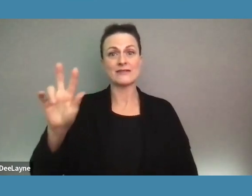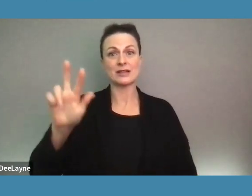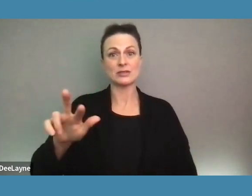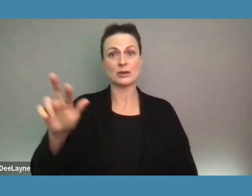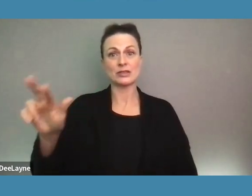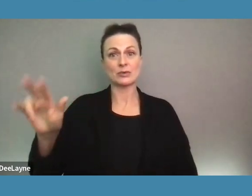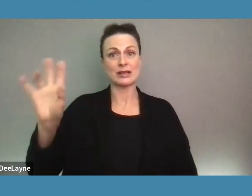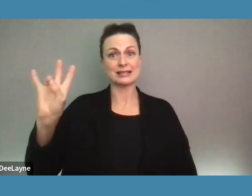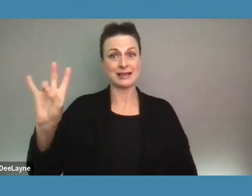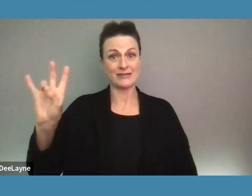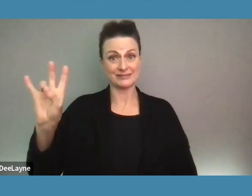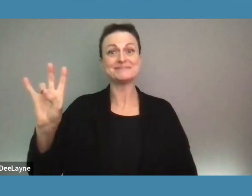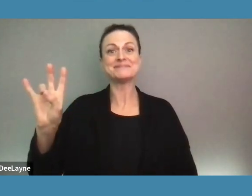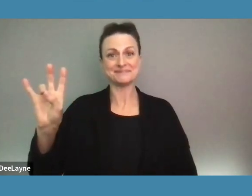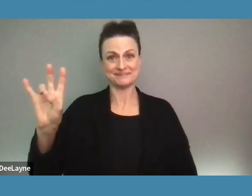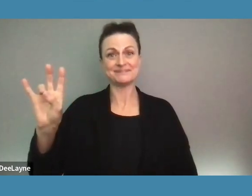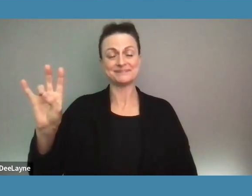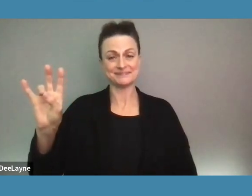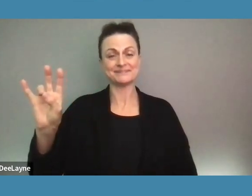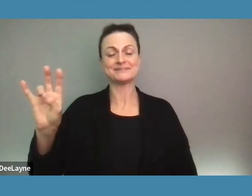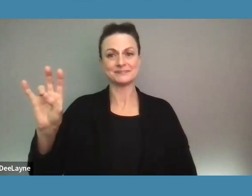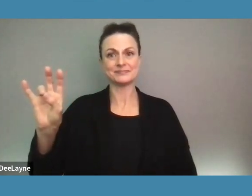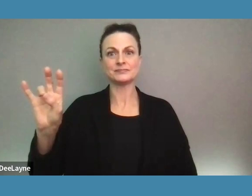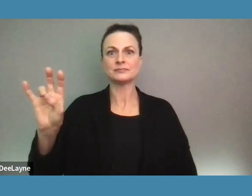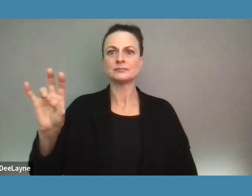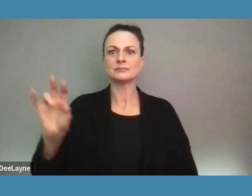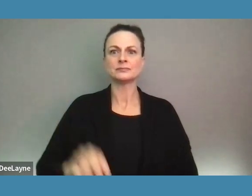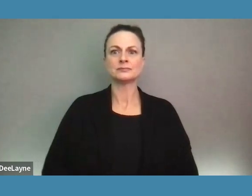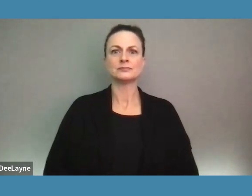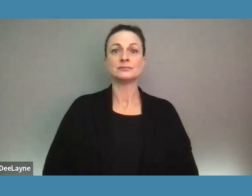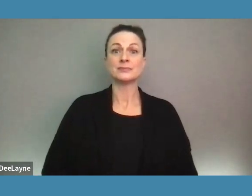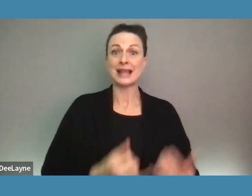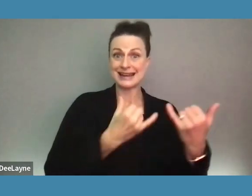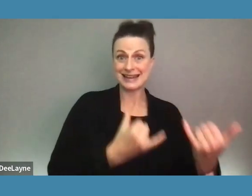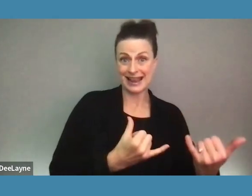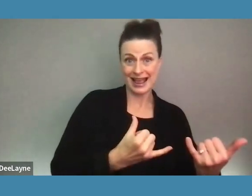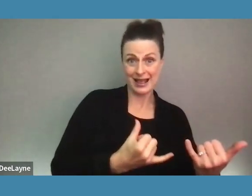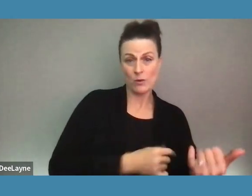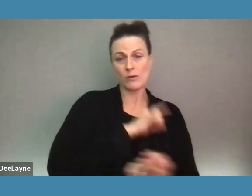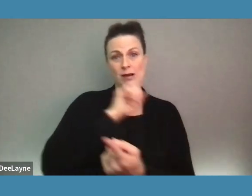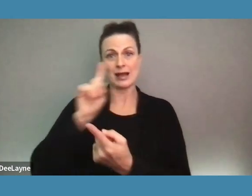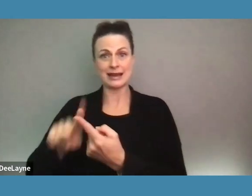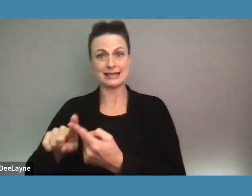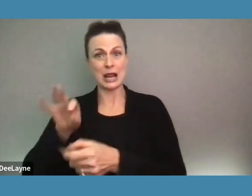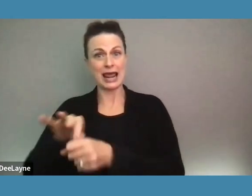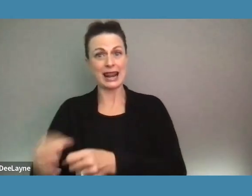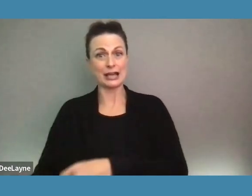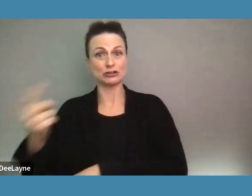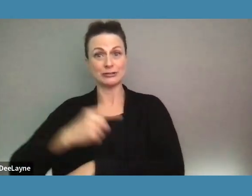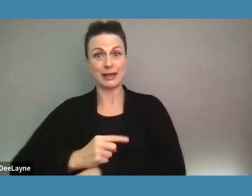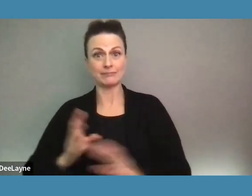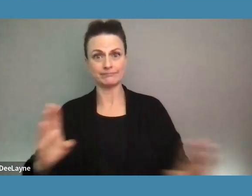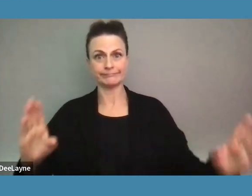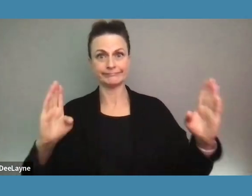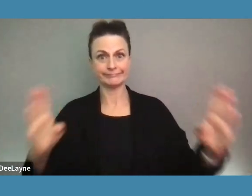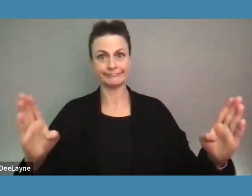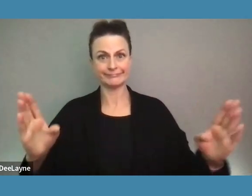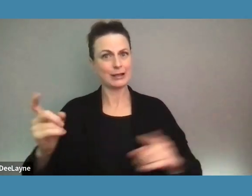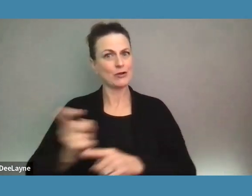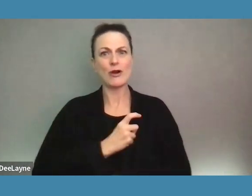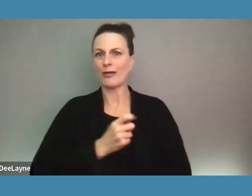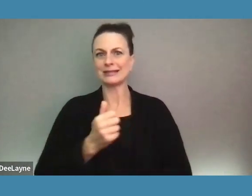877-352-7337. And it runs from now until election day. So you can call us